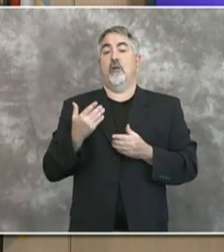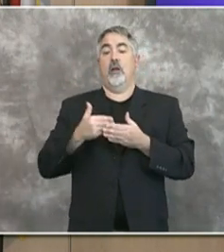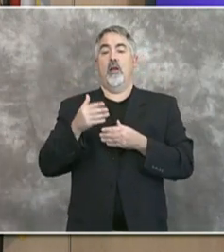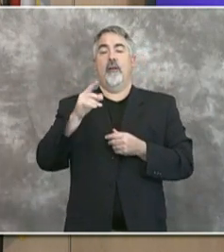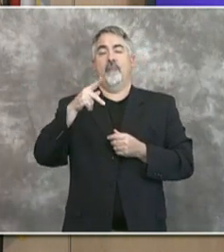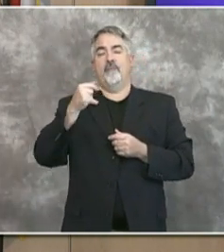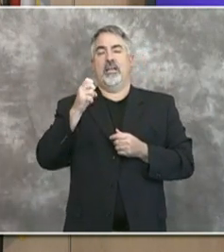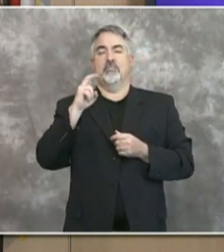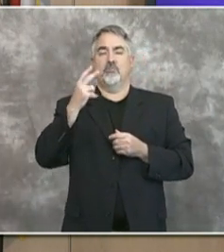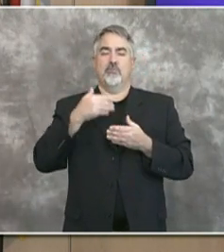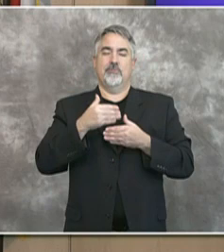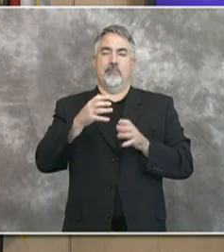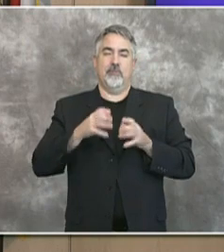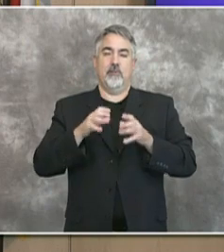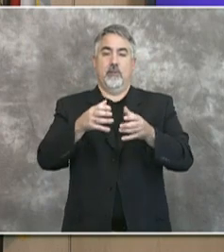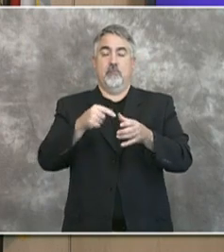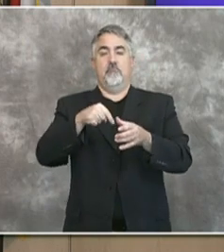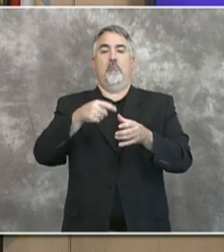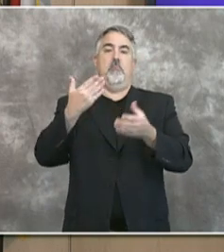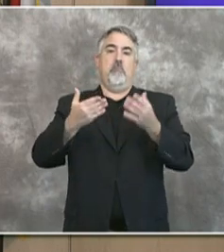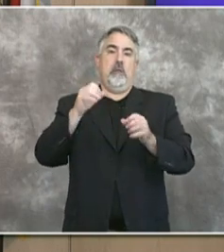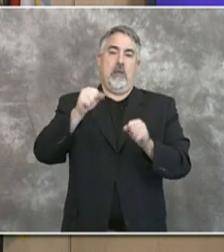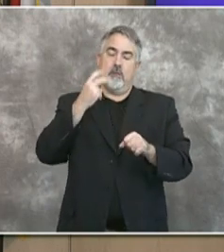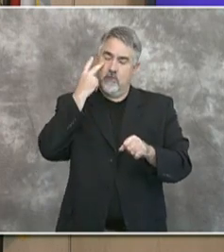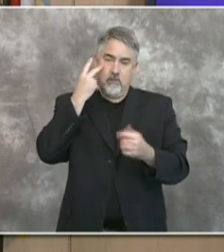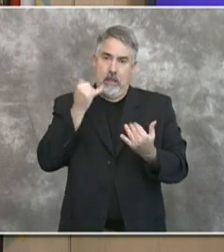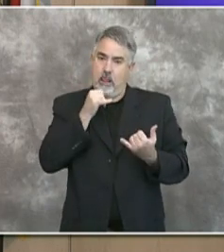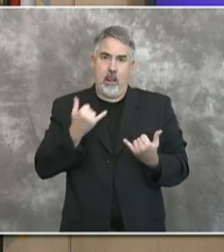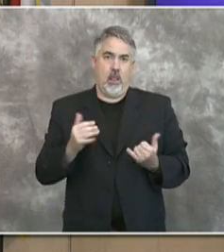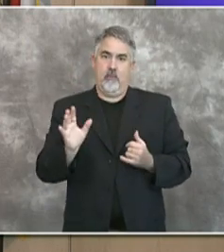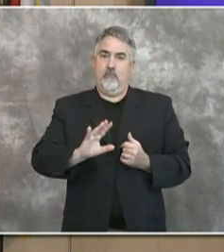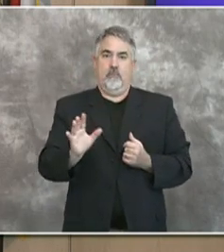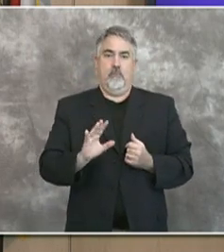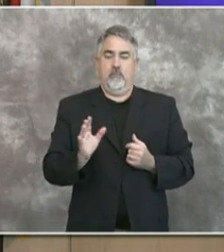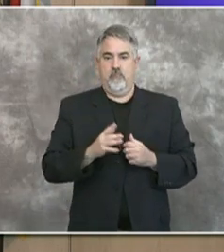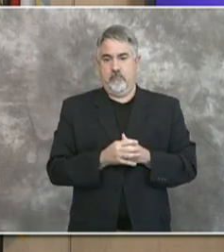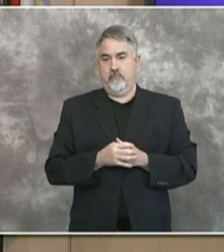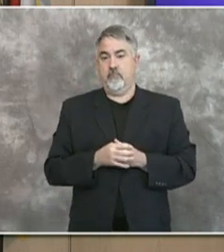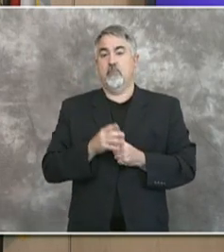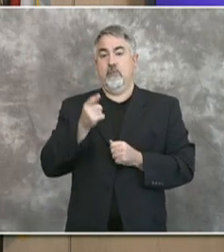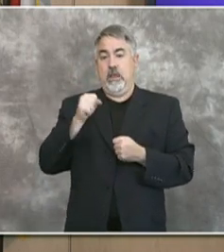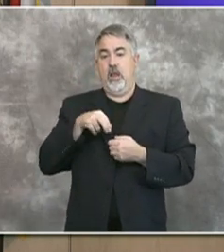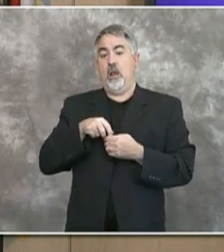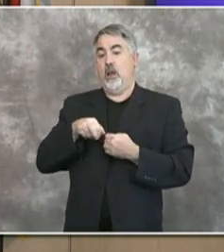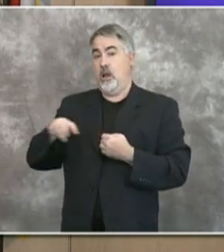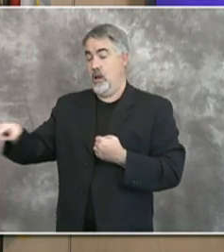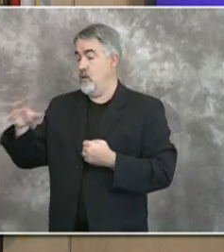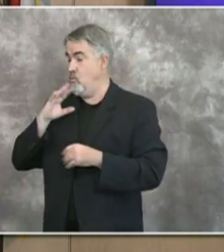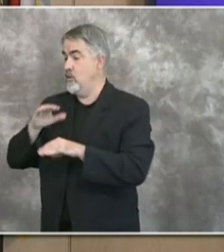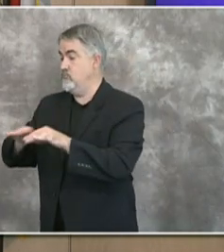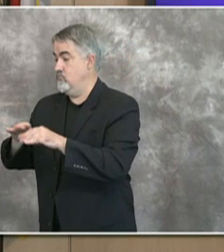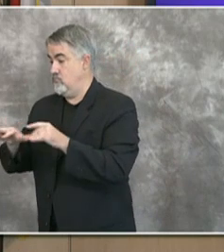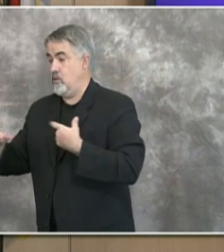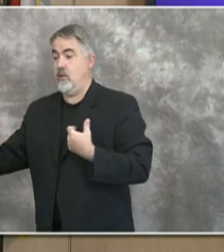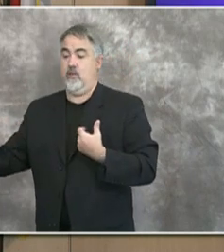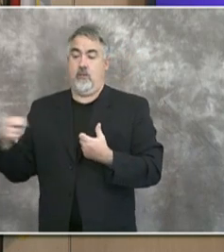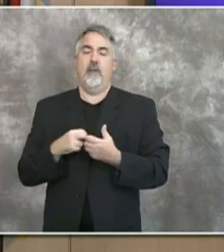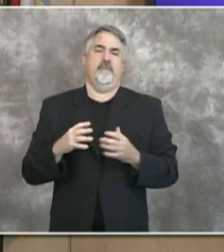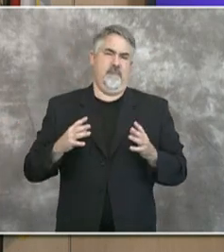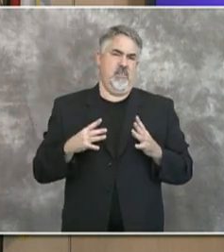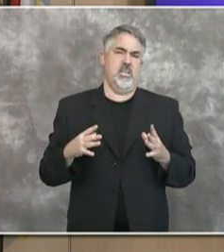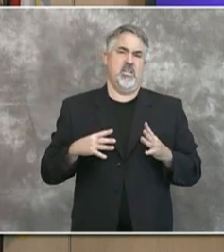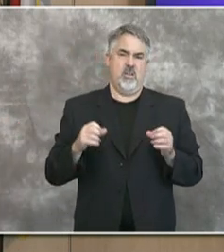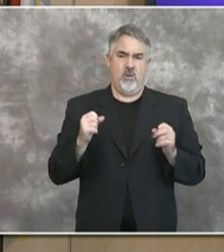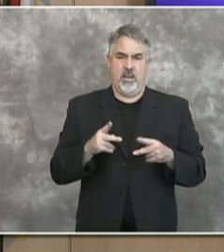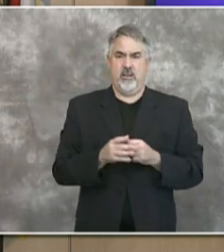running, walking across the beach, or traversing across to enter the water and then exit. And I want to make an important point here that it really is